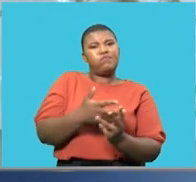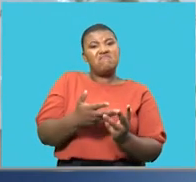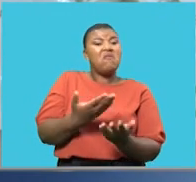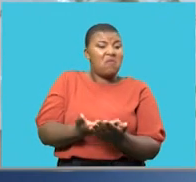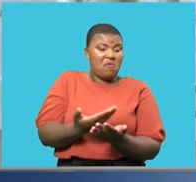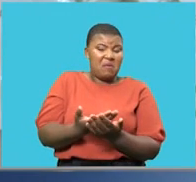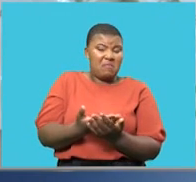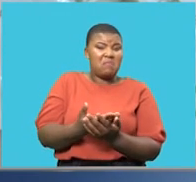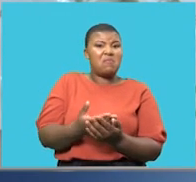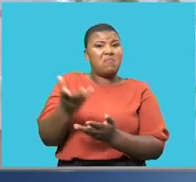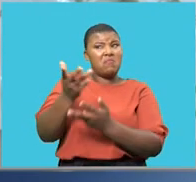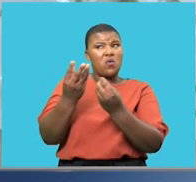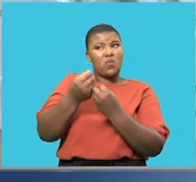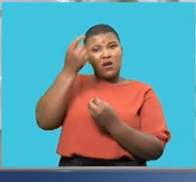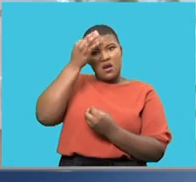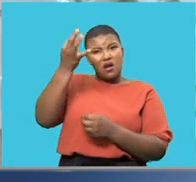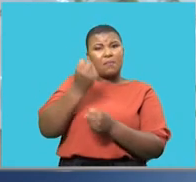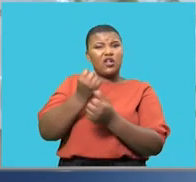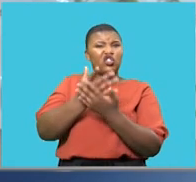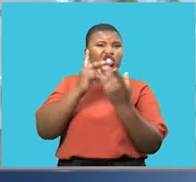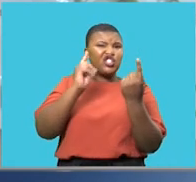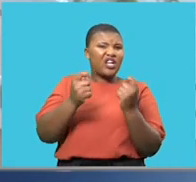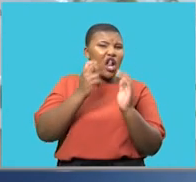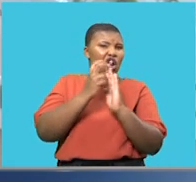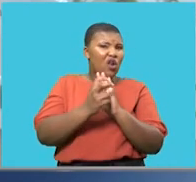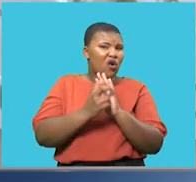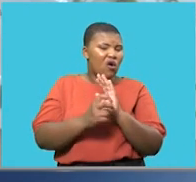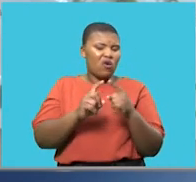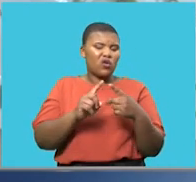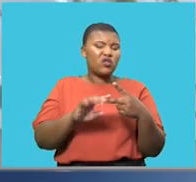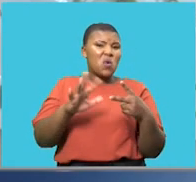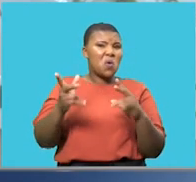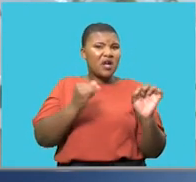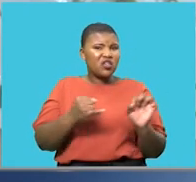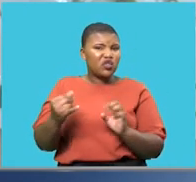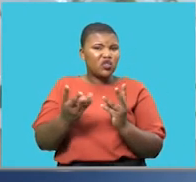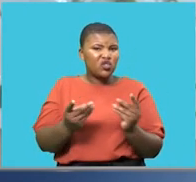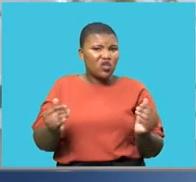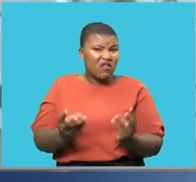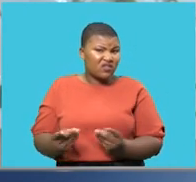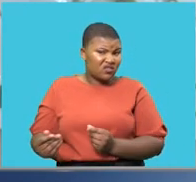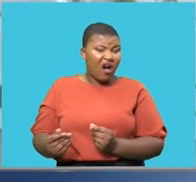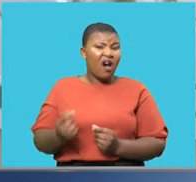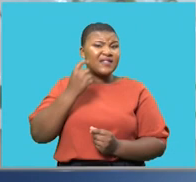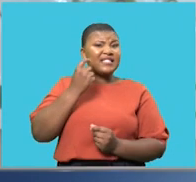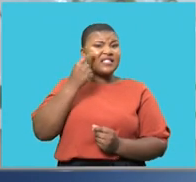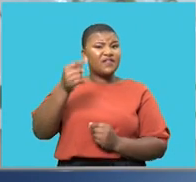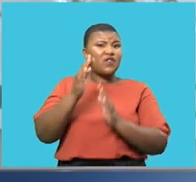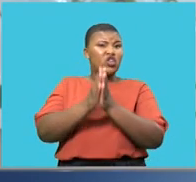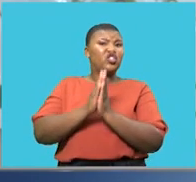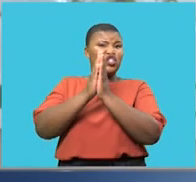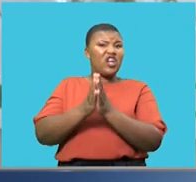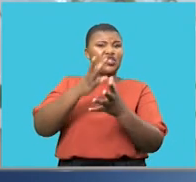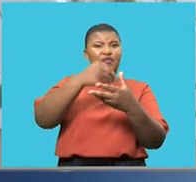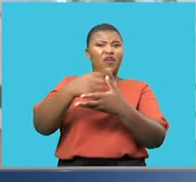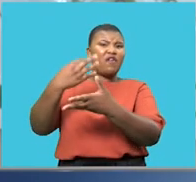various issues as to maybe changing some laws or maybe introducing, you know, resolutions that will make it easier for churches to